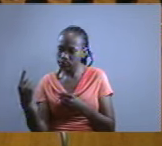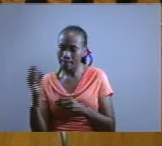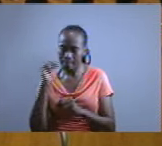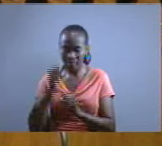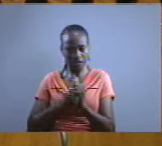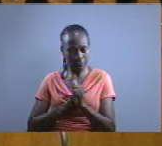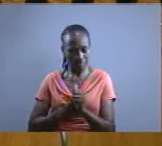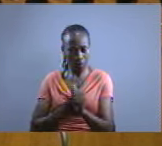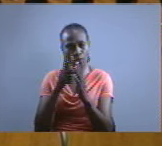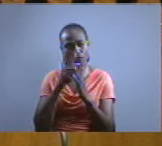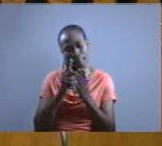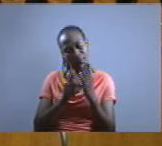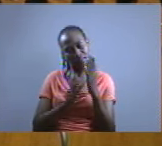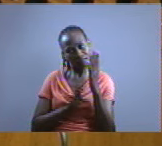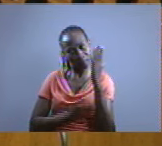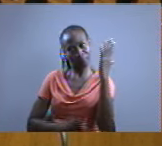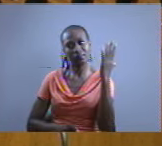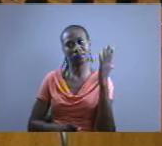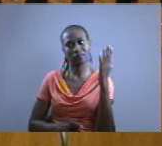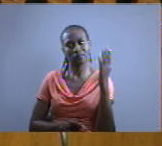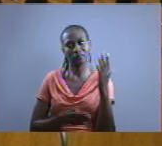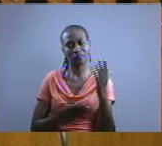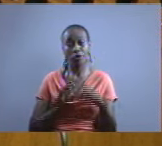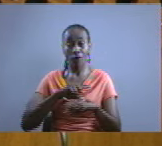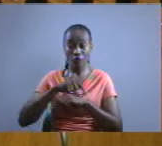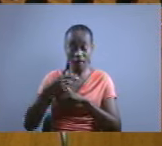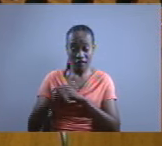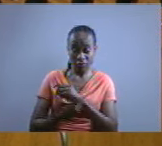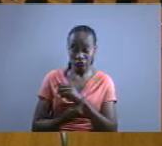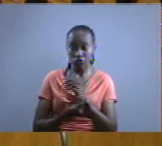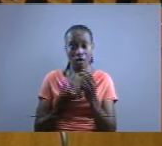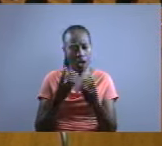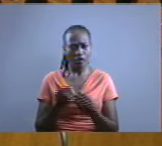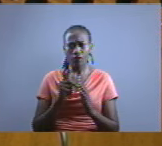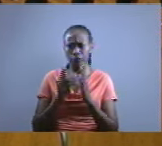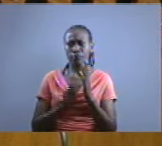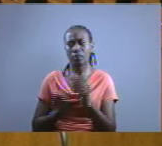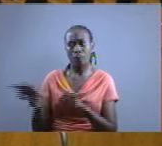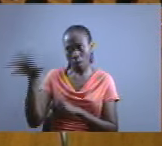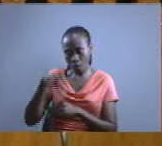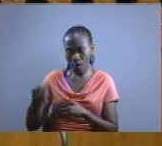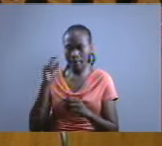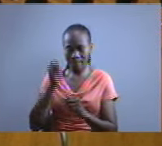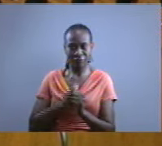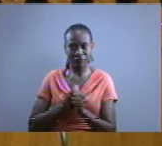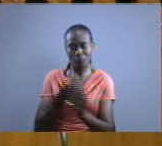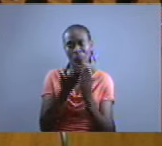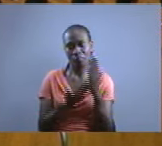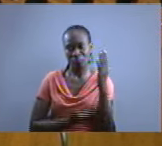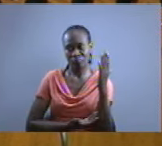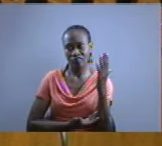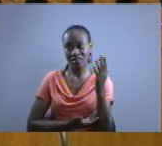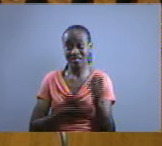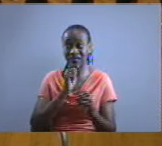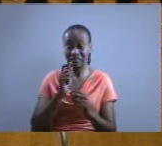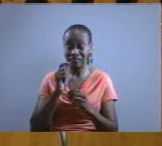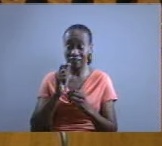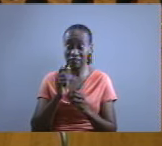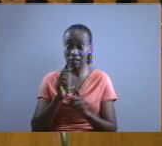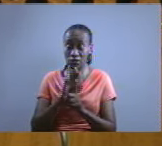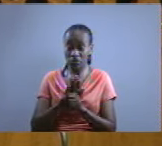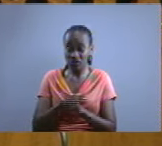the principles expressed in the conventions on equal remuneration and discrimination in employment